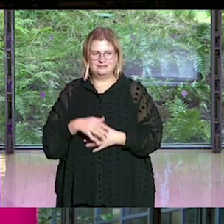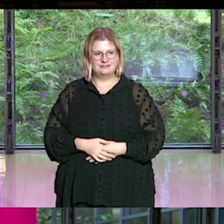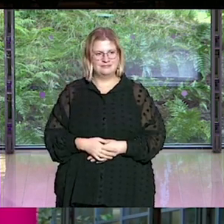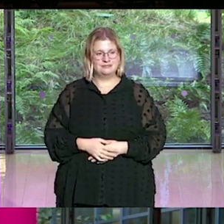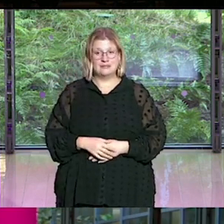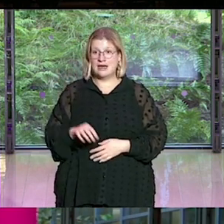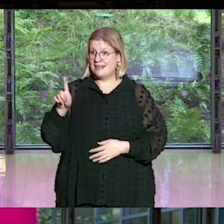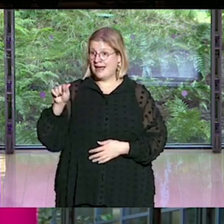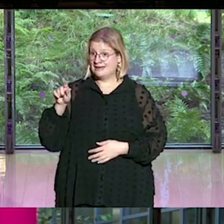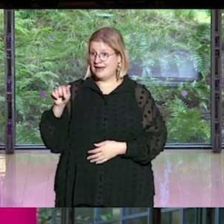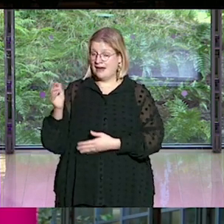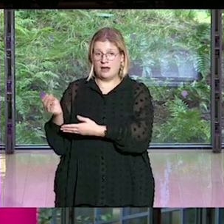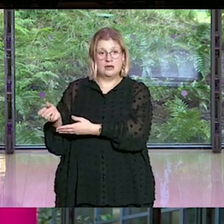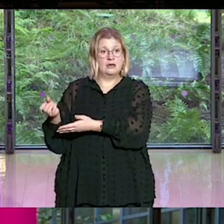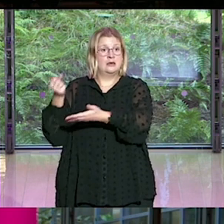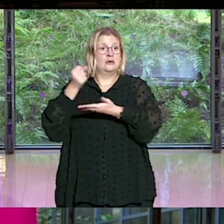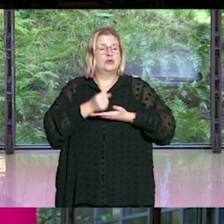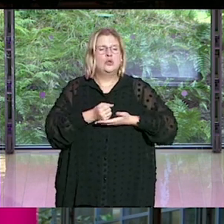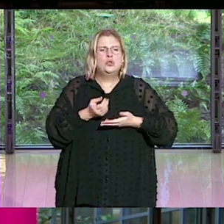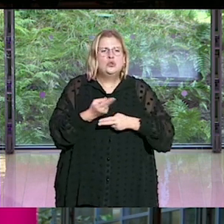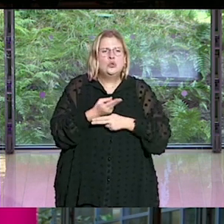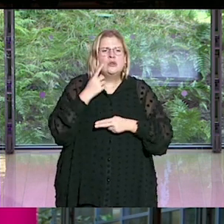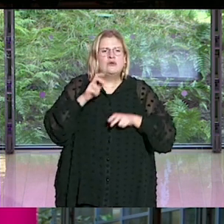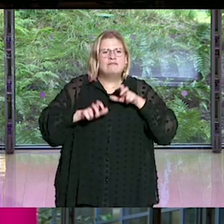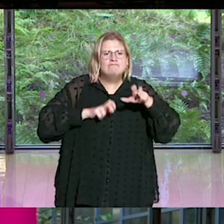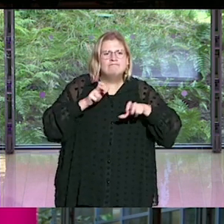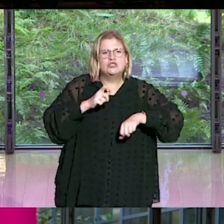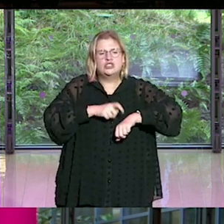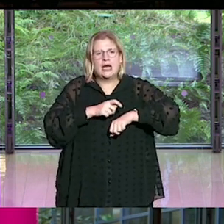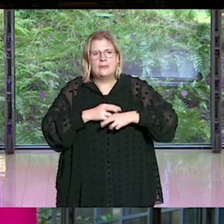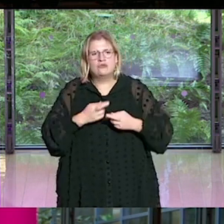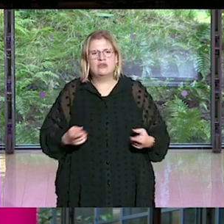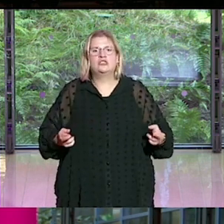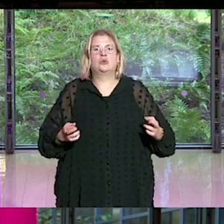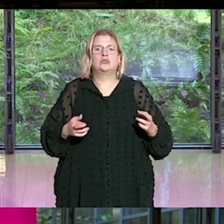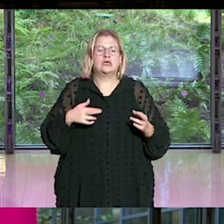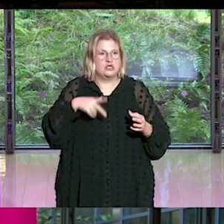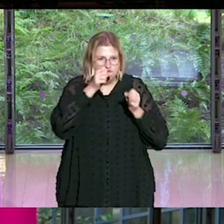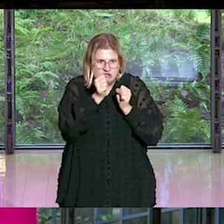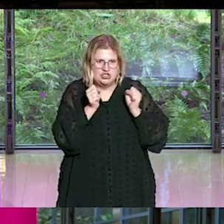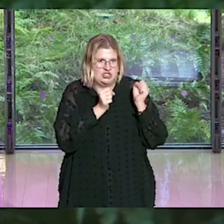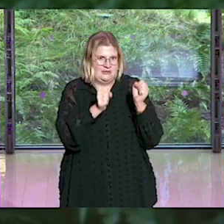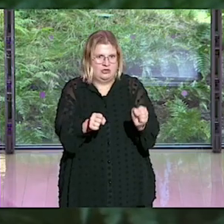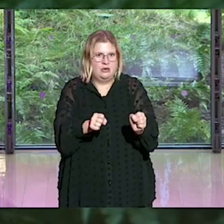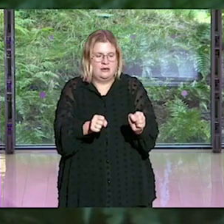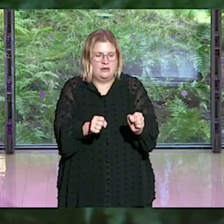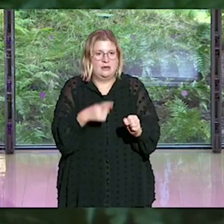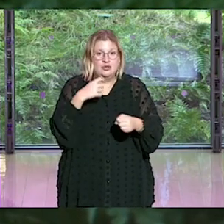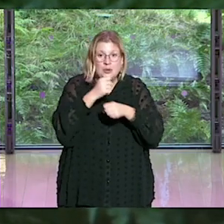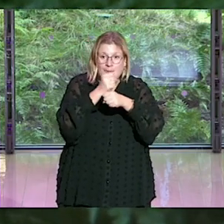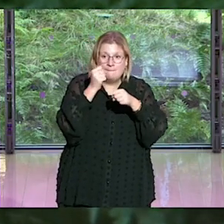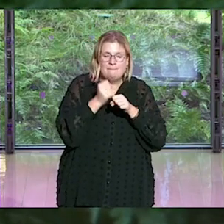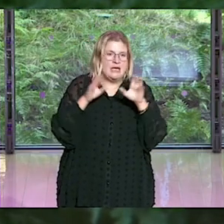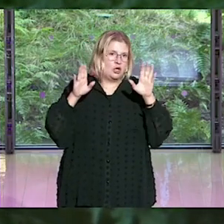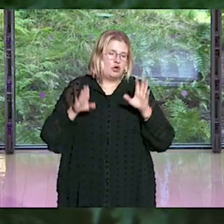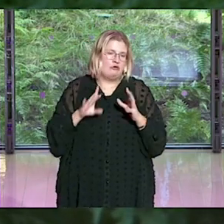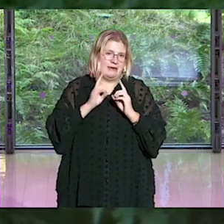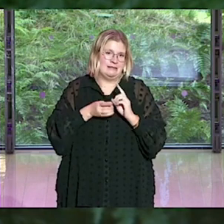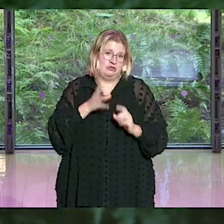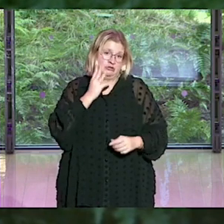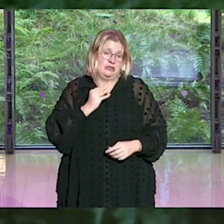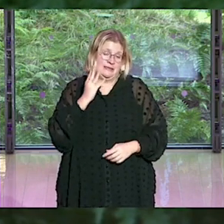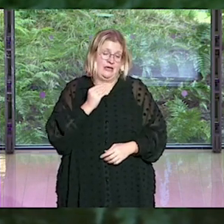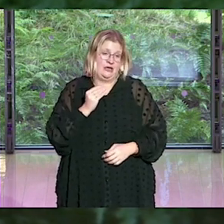Use that data to invest your time and resources strategically in order to create great digital